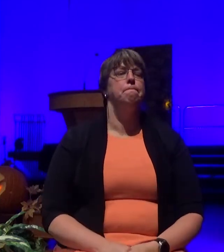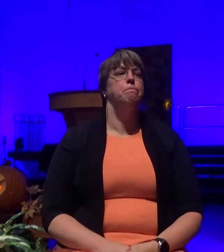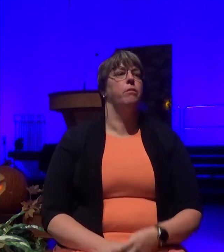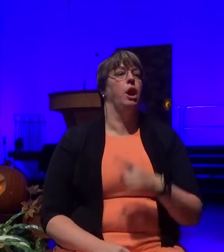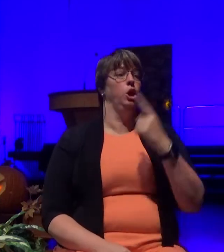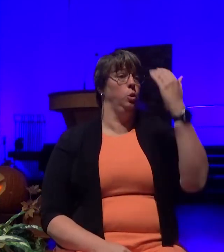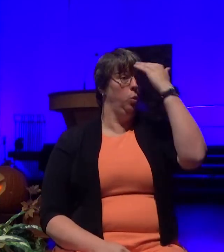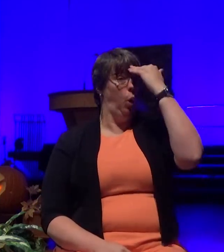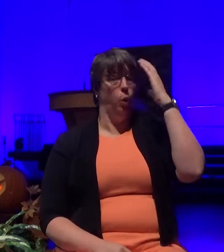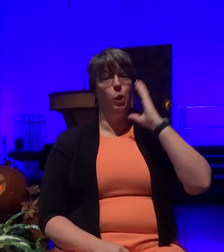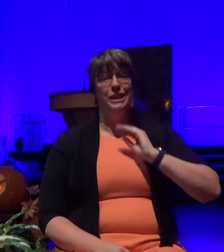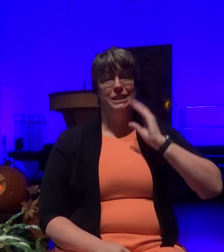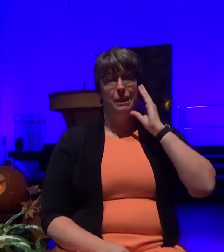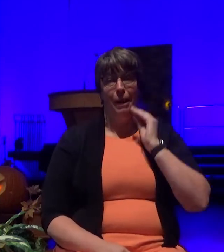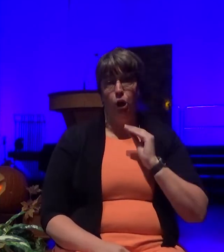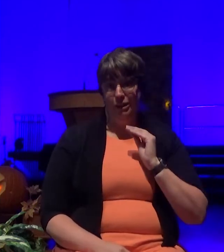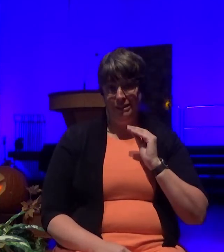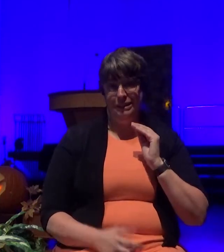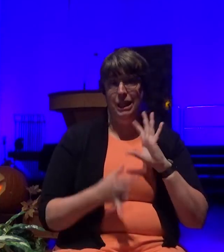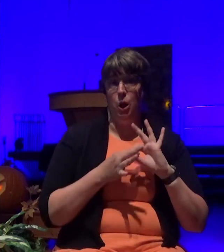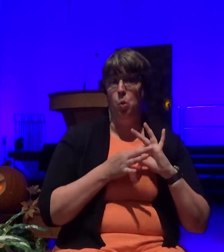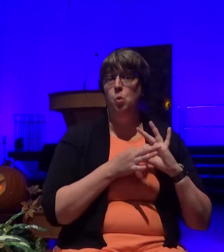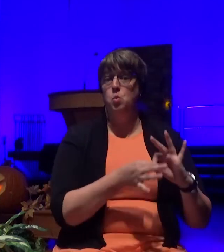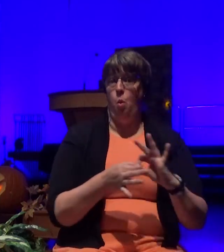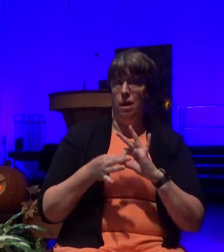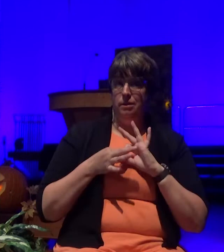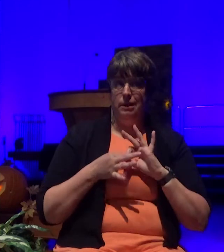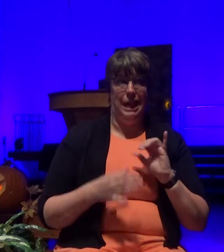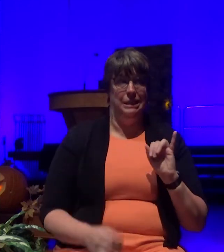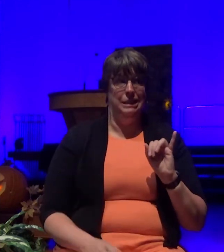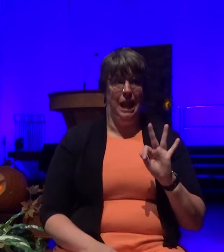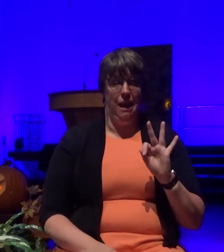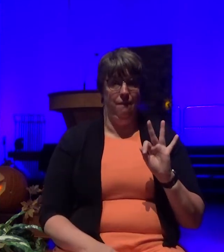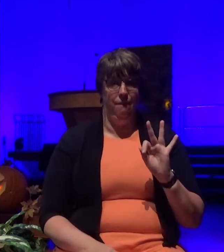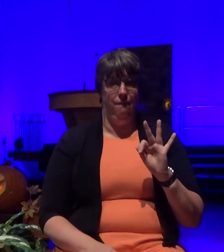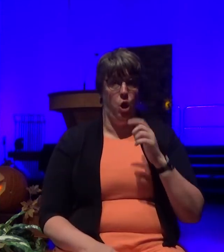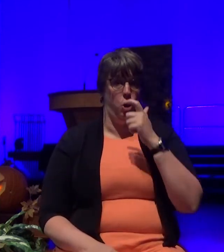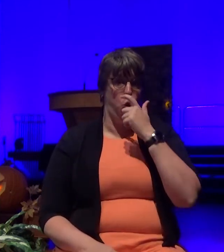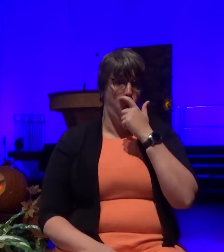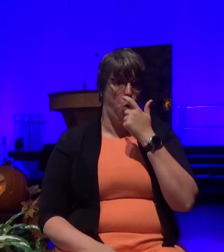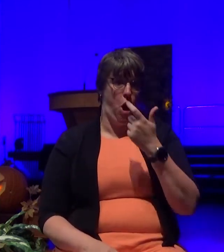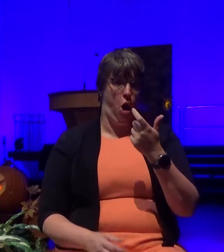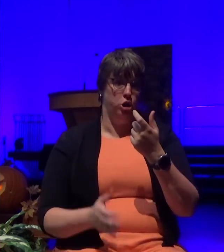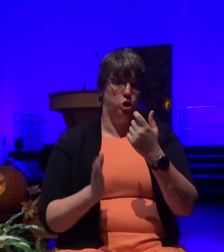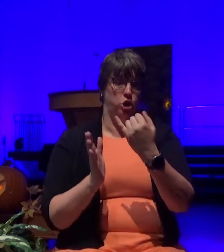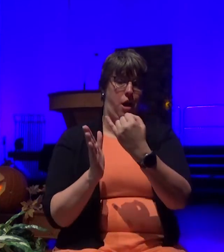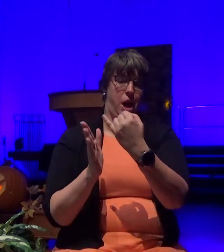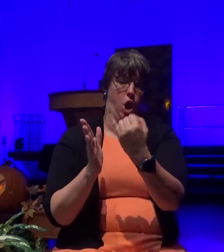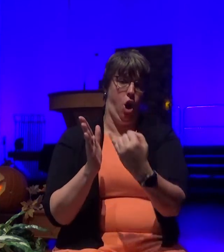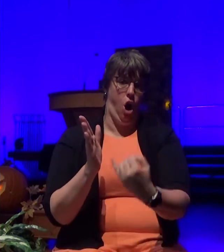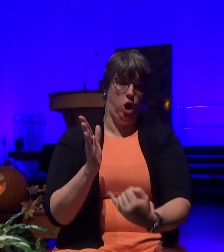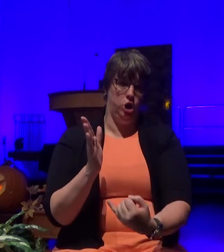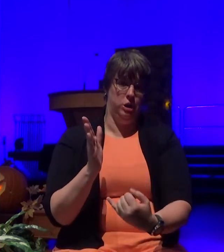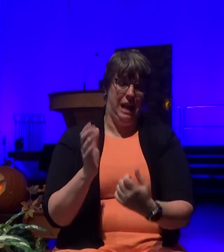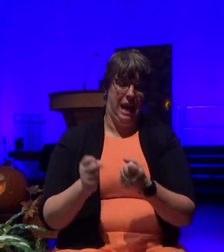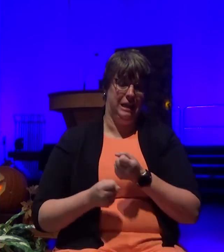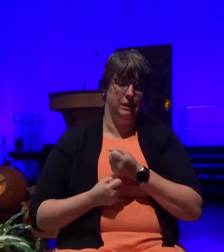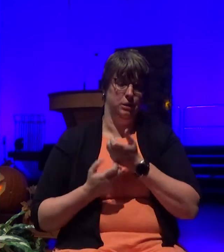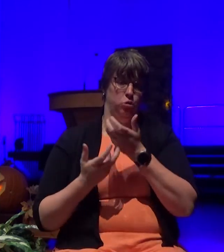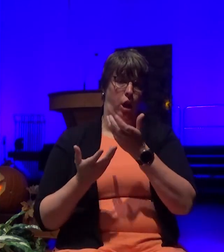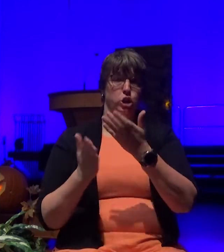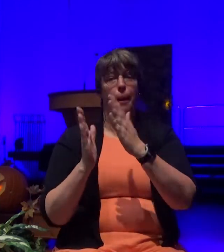you're experiencing oneness if you watch some art expression of painting